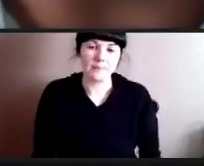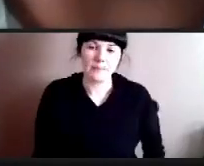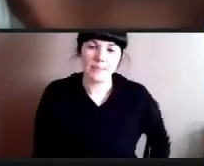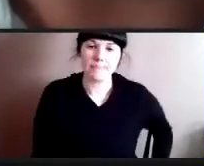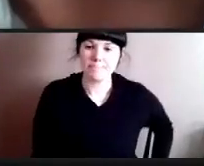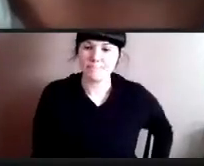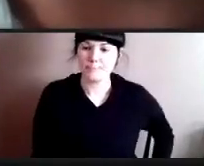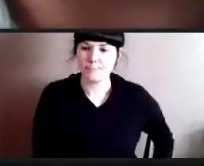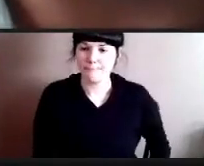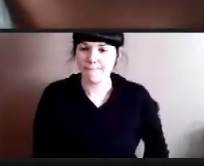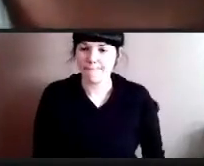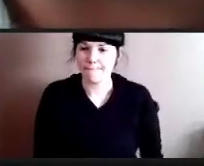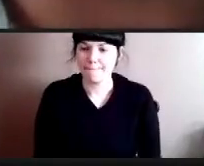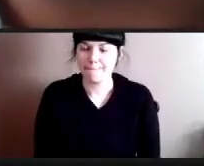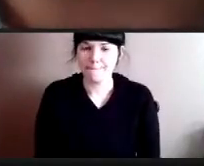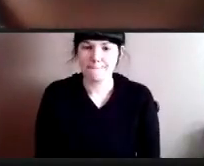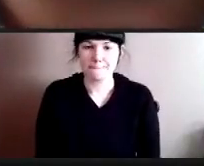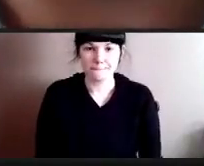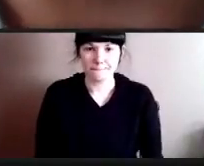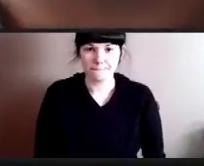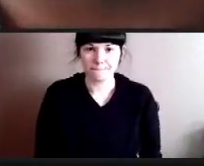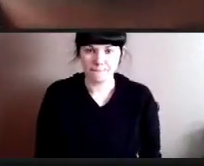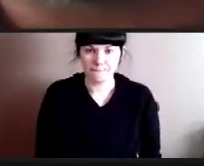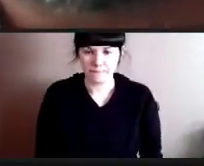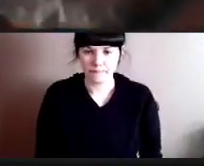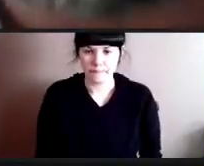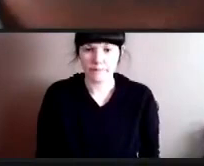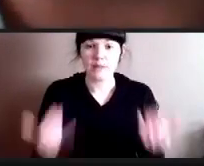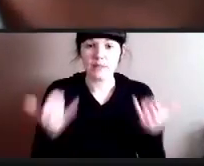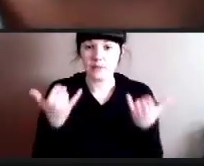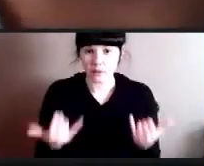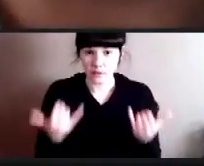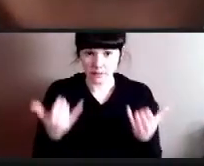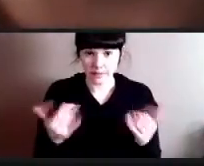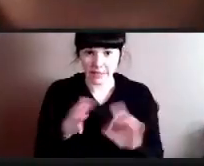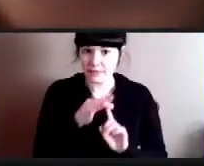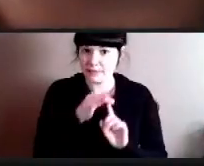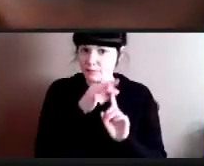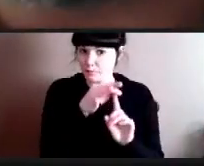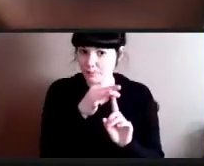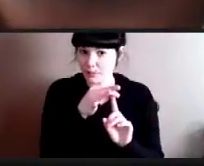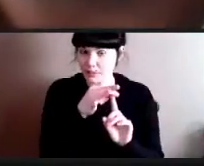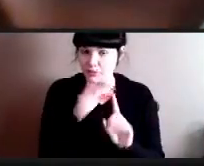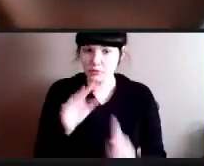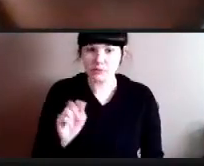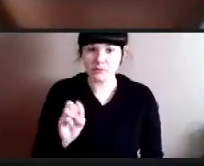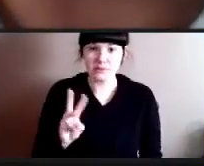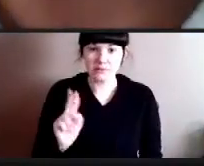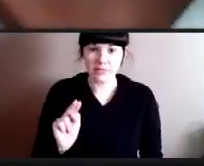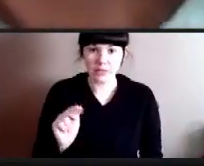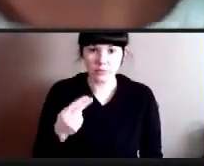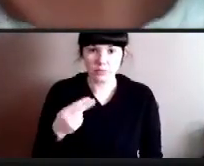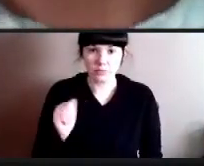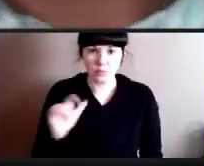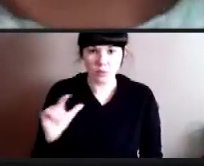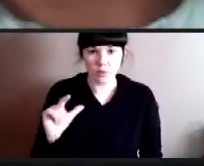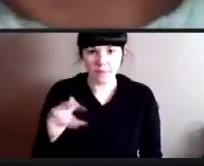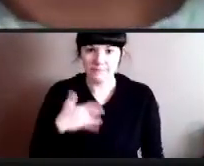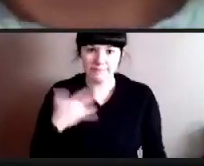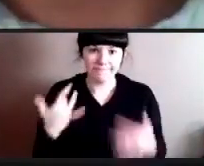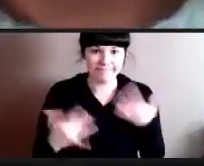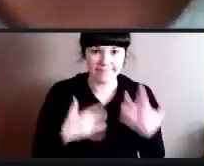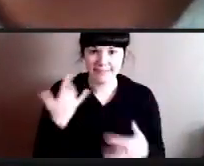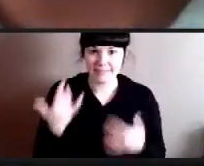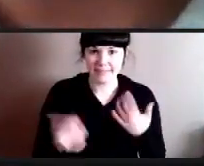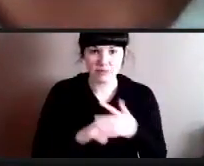So today we have a special town hall that I am excited to get us started with and really get us in